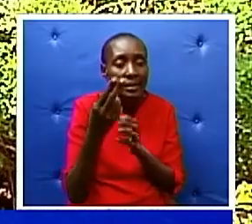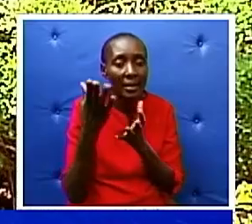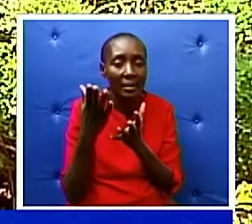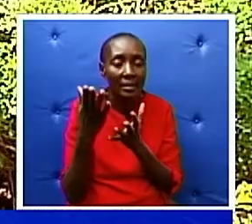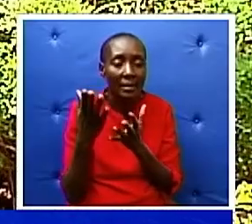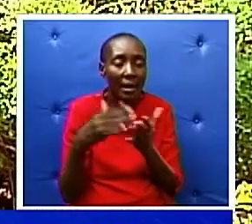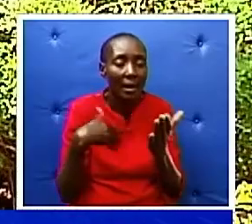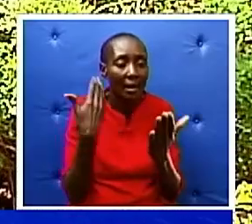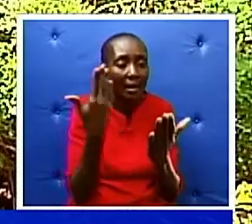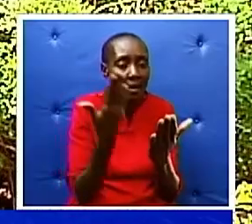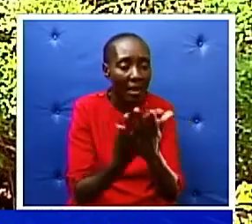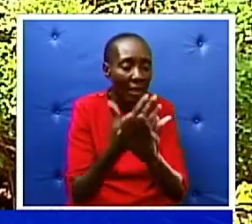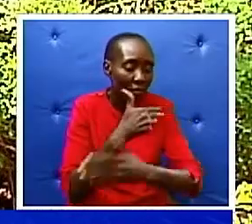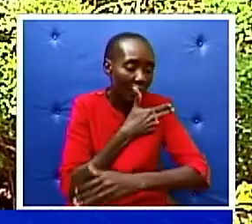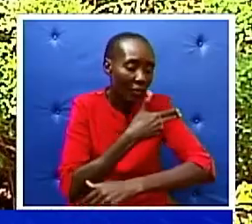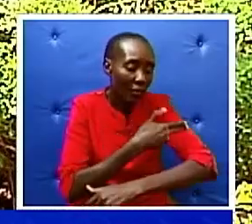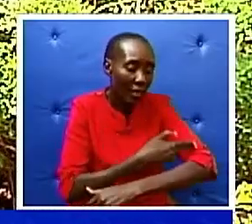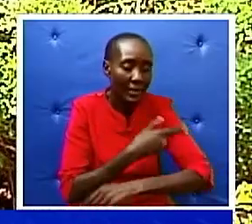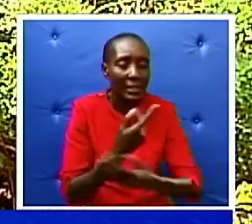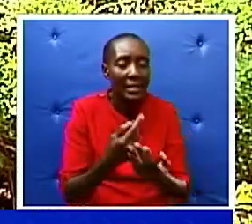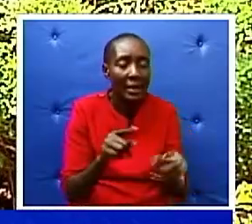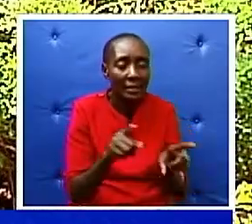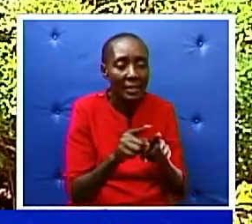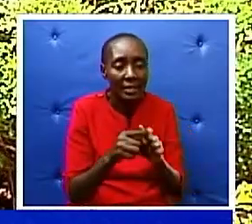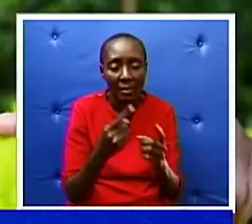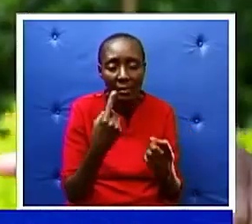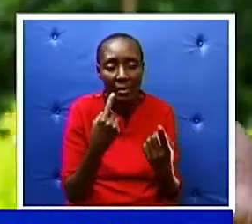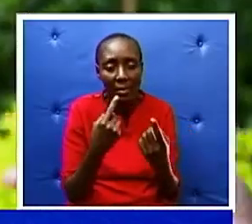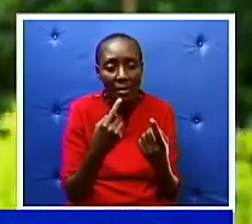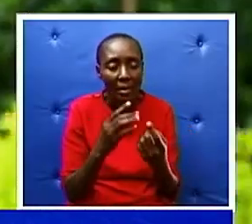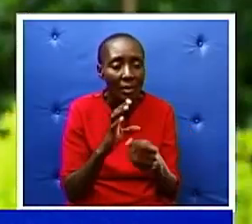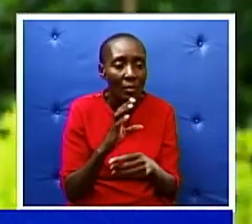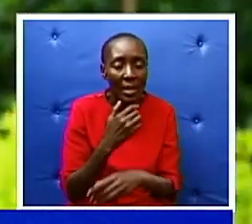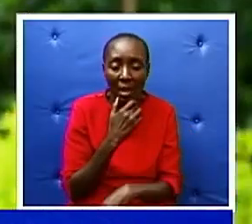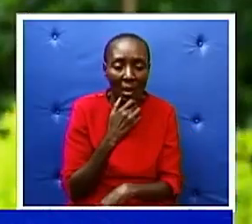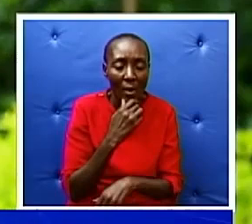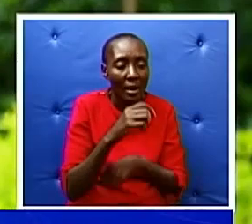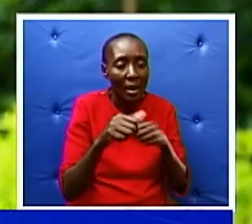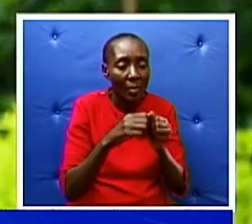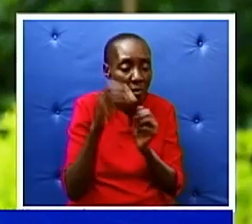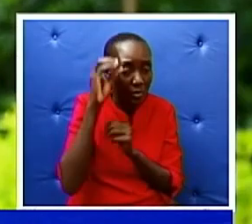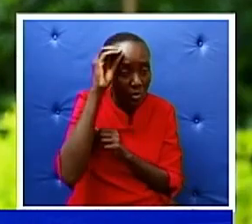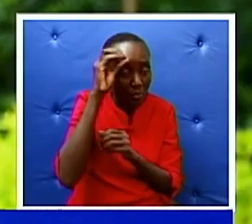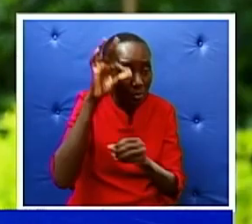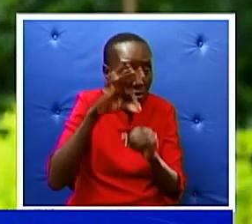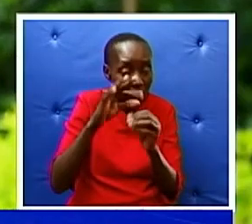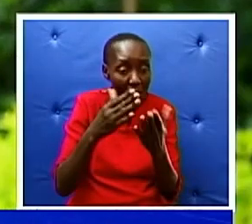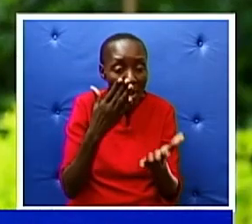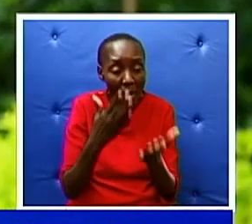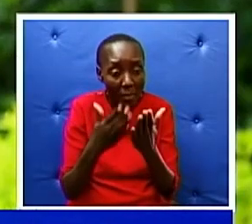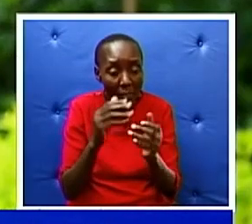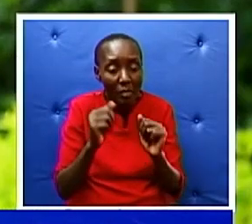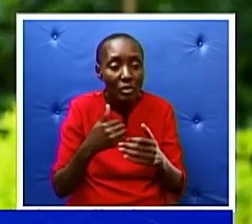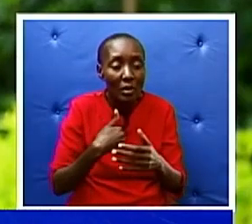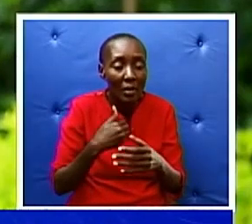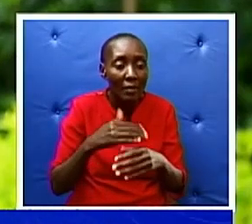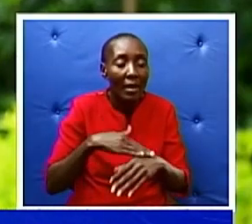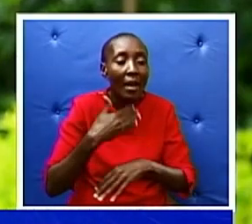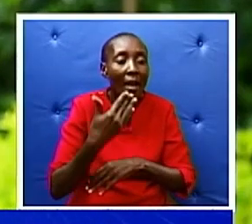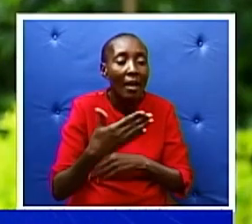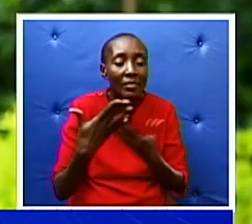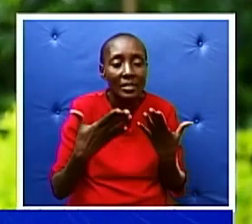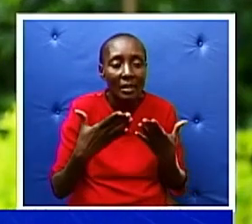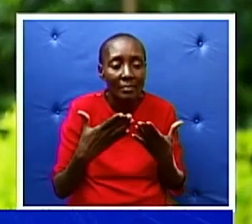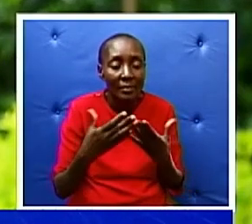vaccine rollout, is the same way we are speculating about the referendum. Maybe it will come after we've had mass vaccination of